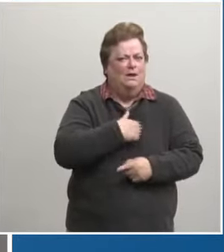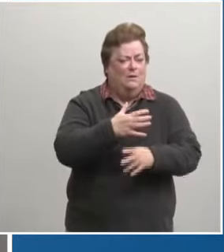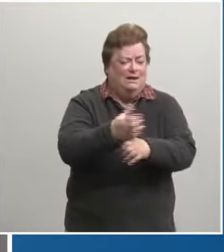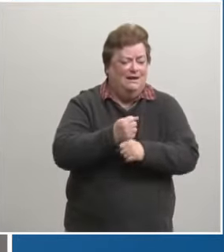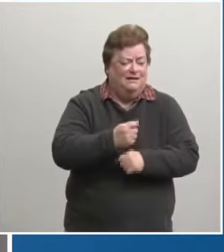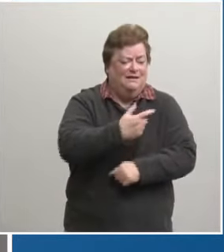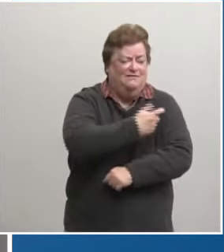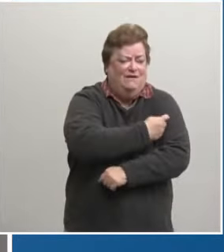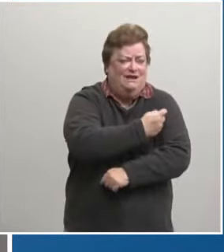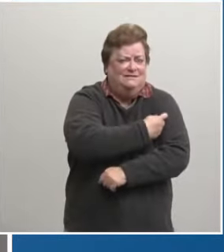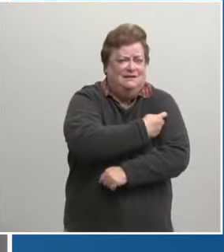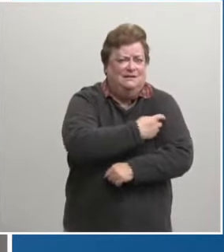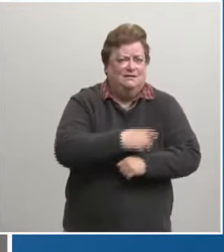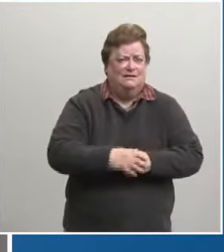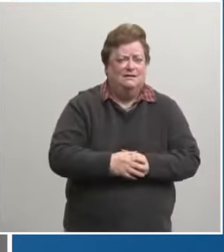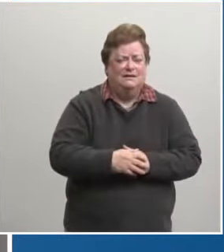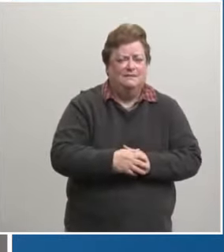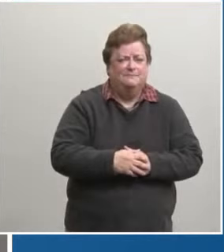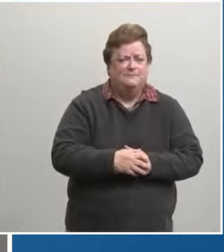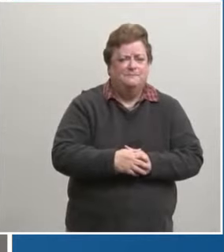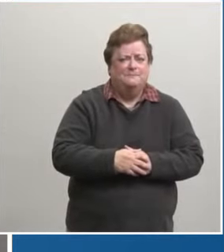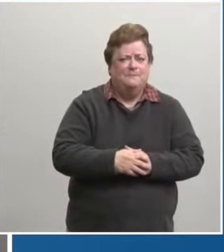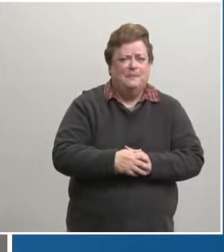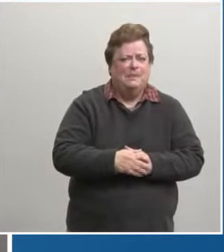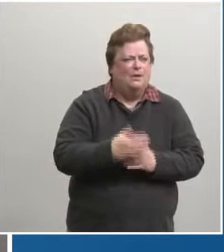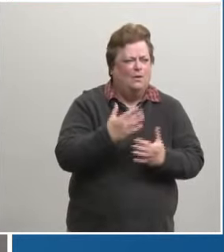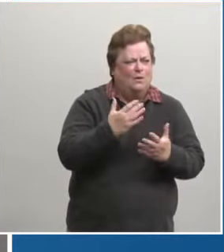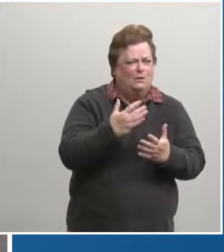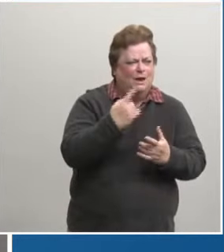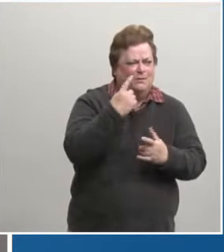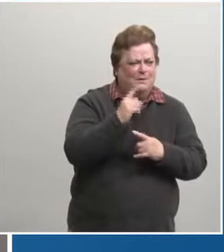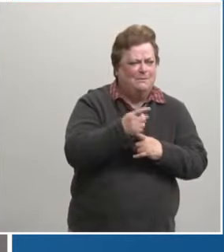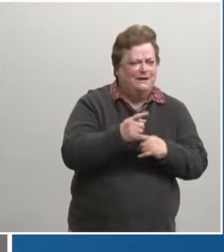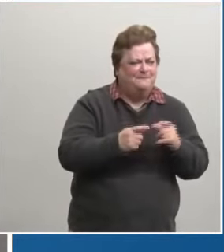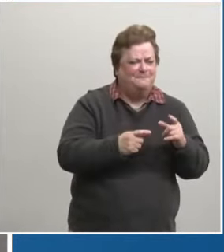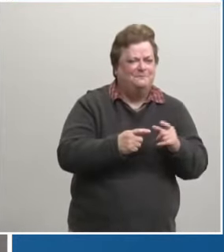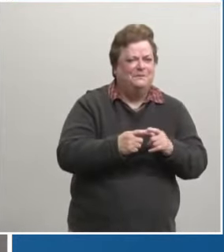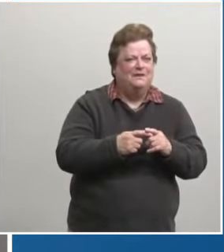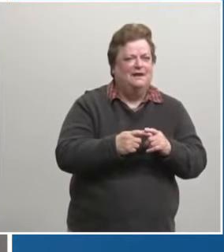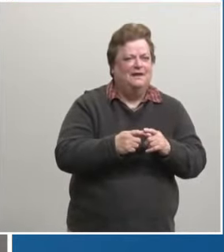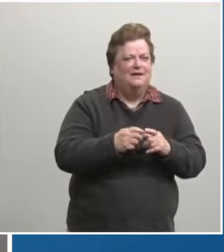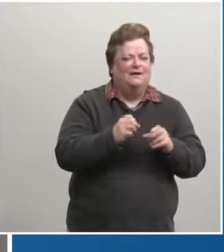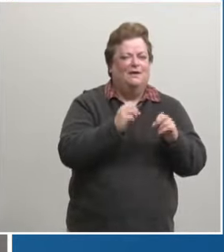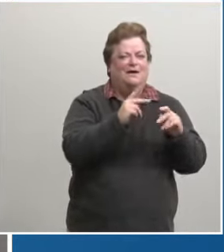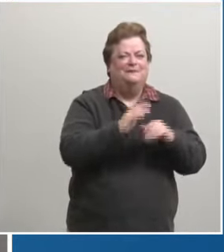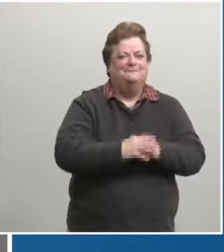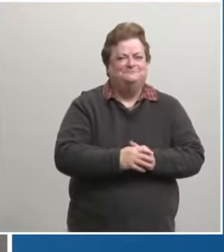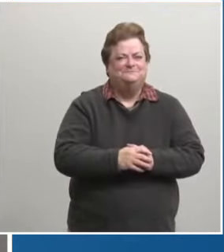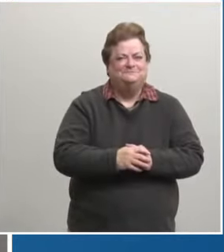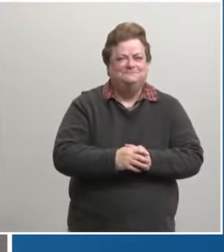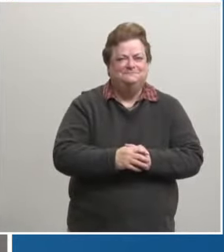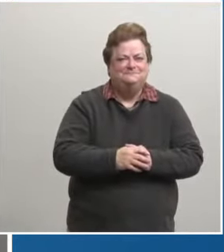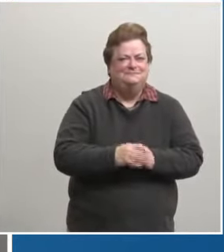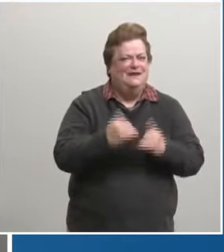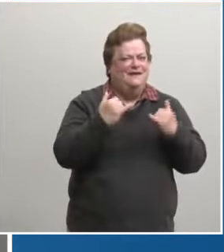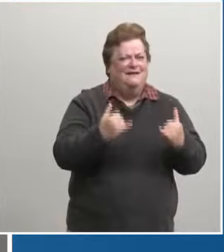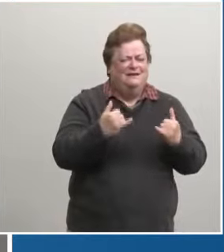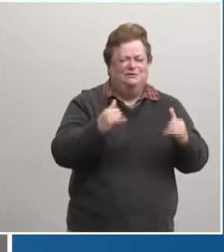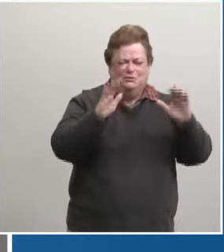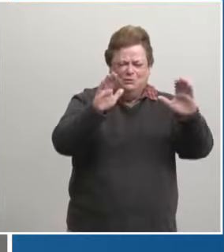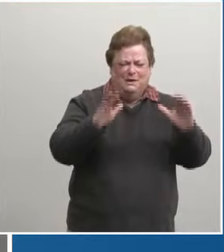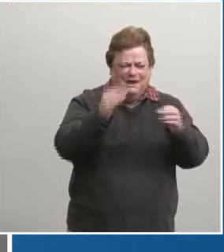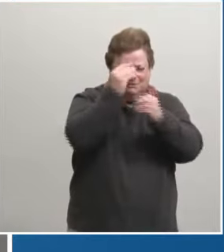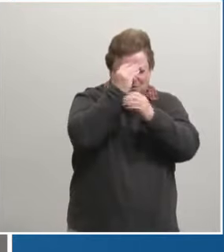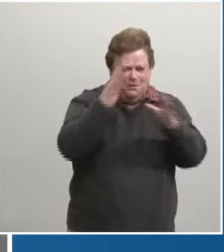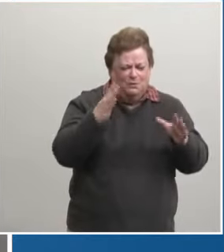get the vaccine. We'll hold up for just a moment. All right. This is great news. We are grateful